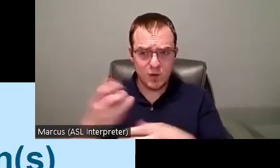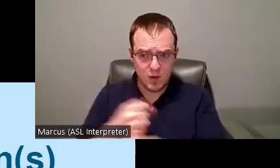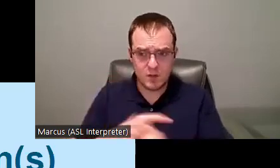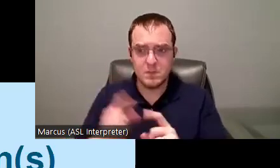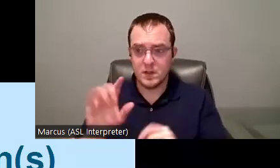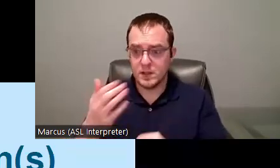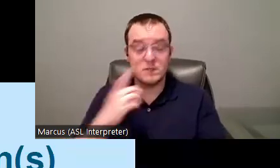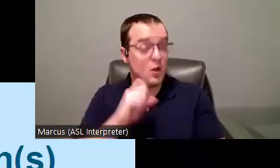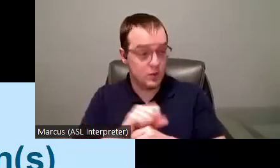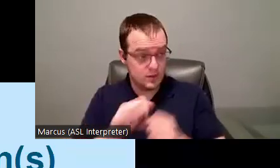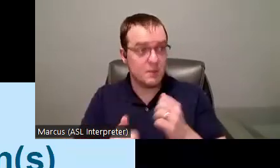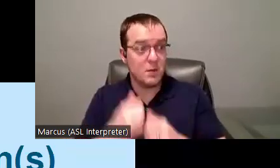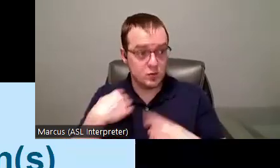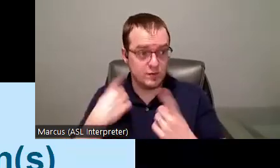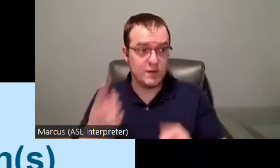is. Um, It is.